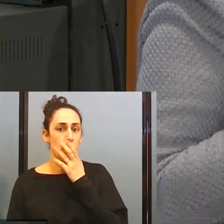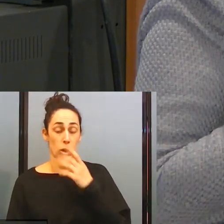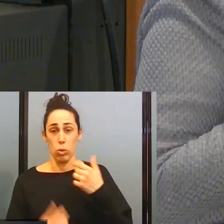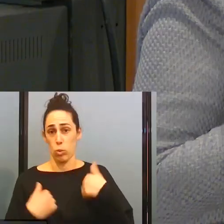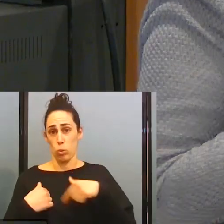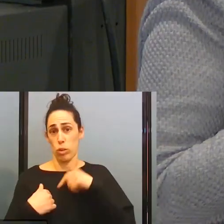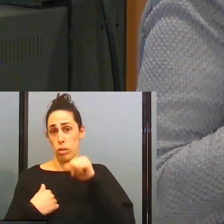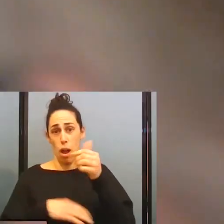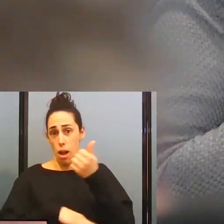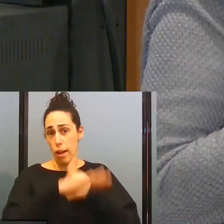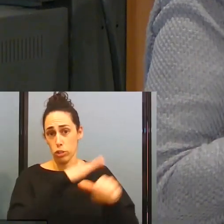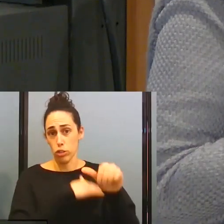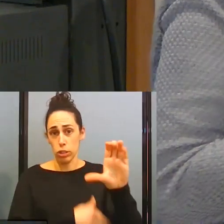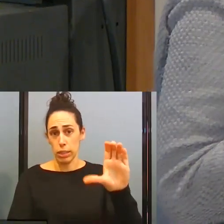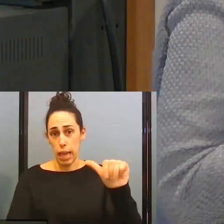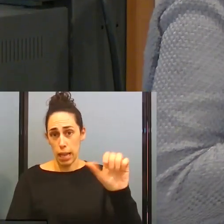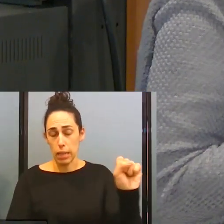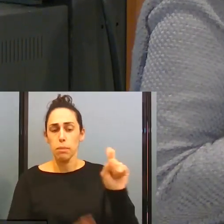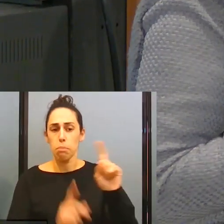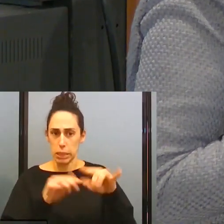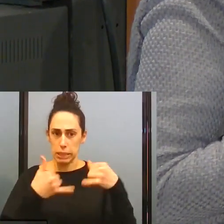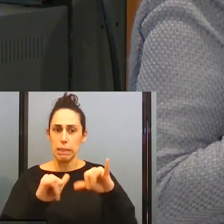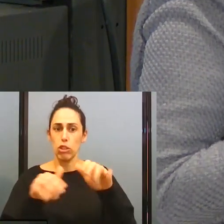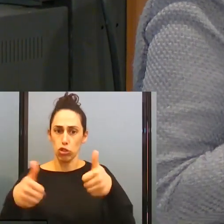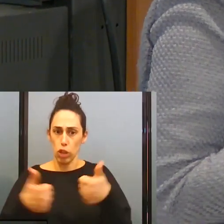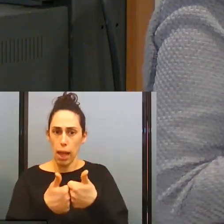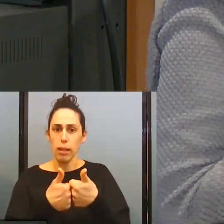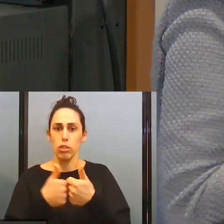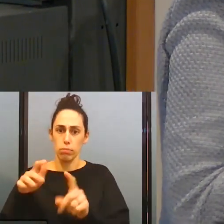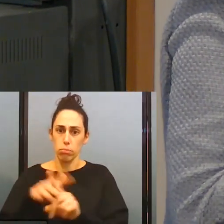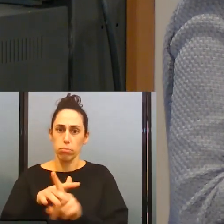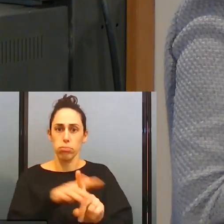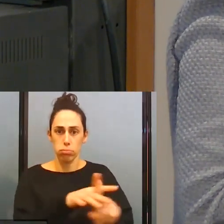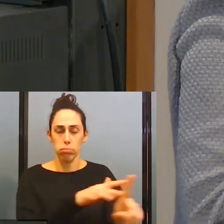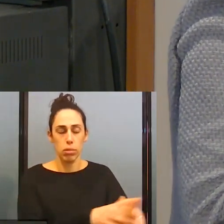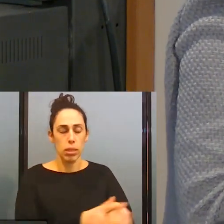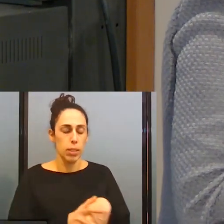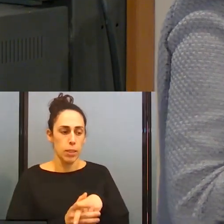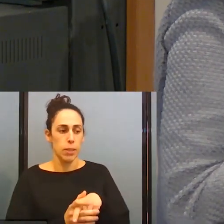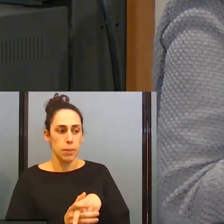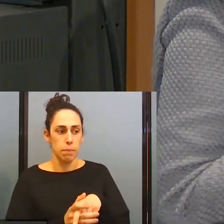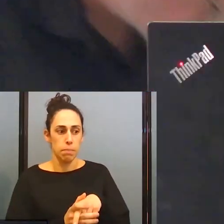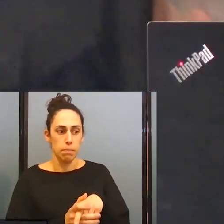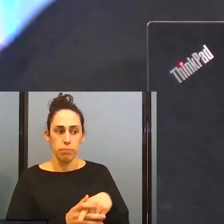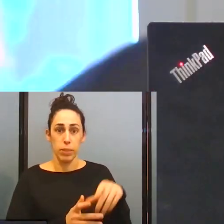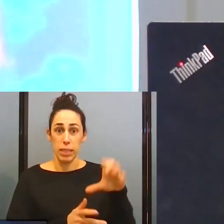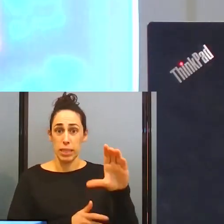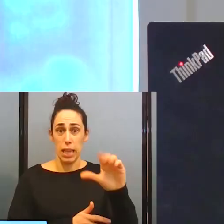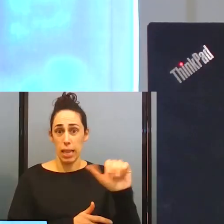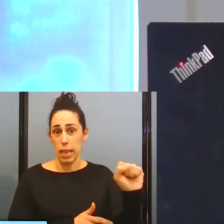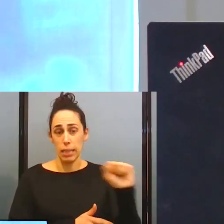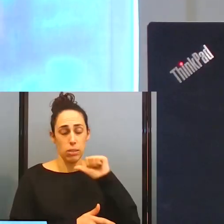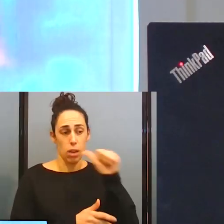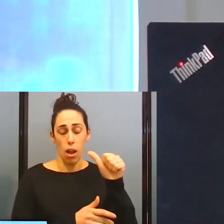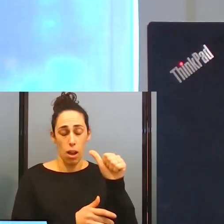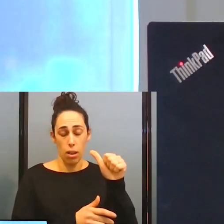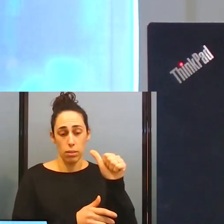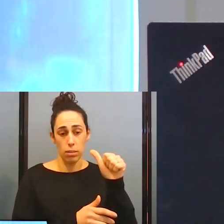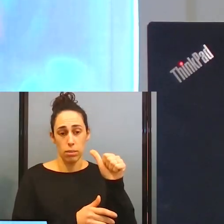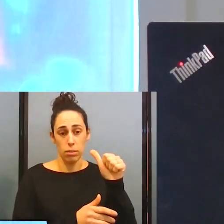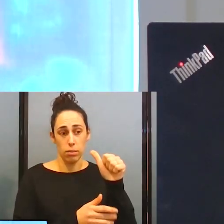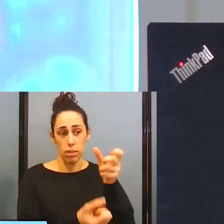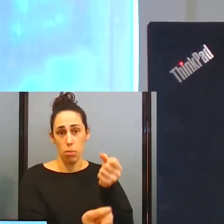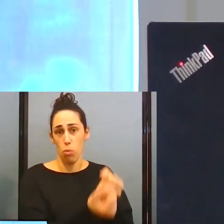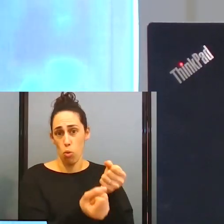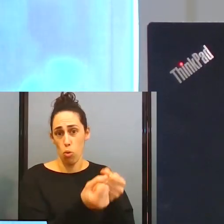probably been a part of some of those challenges, stating that they fail to meet the needs of young people. So I can't really